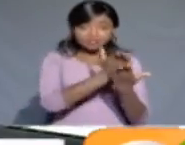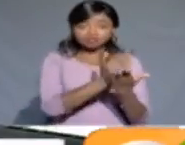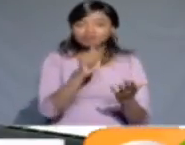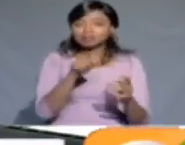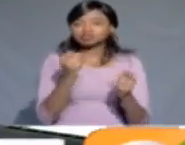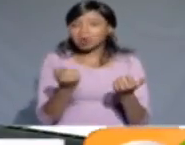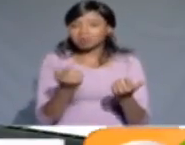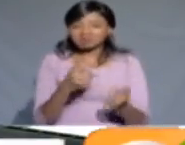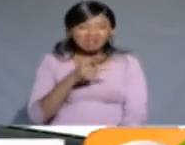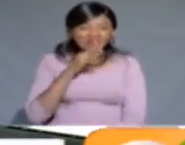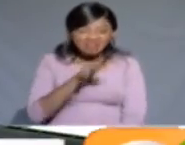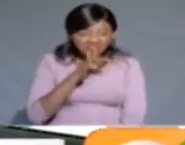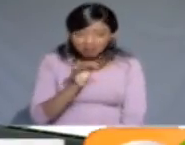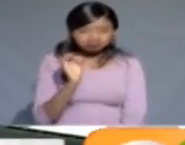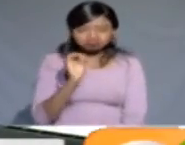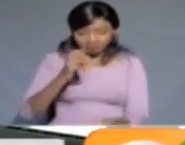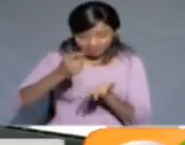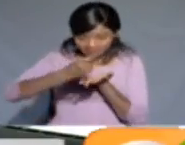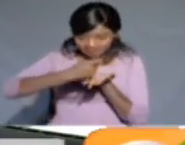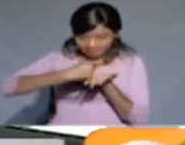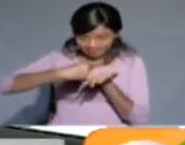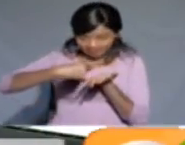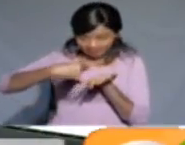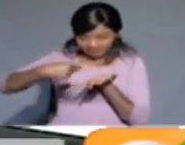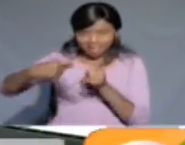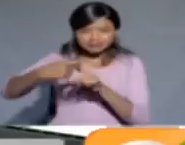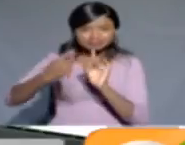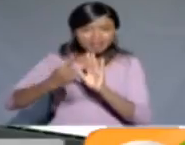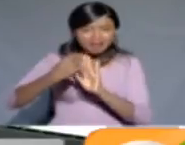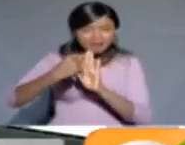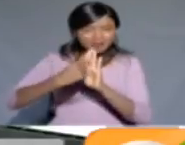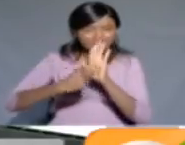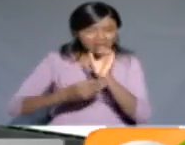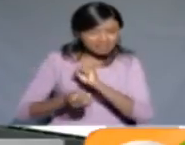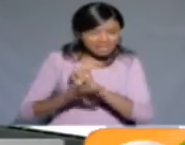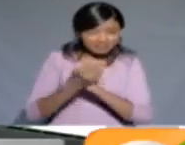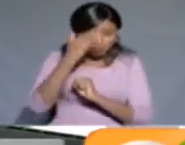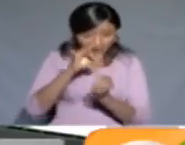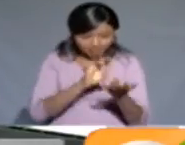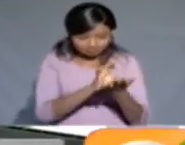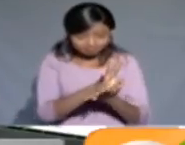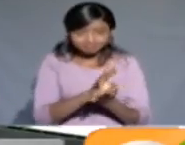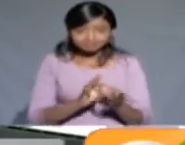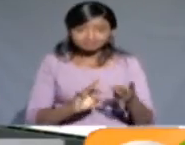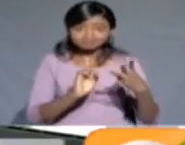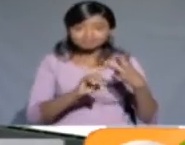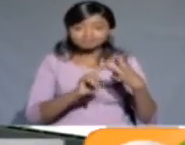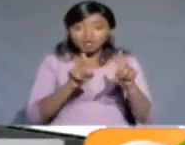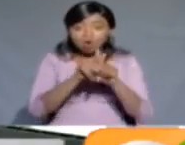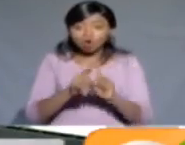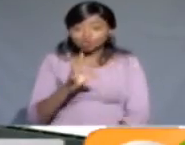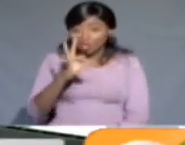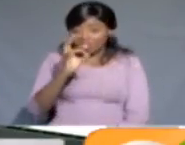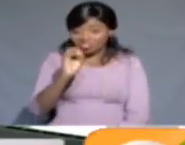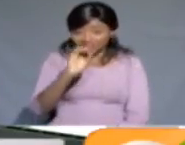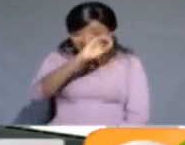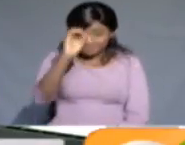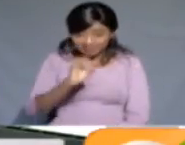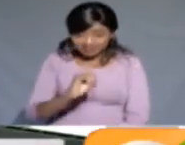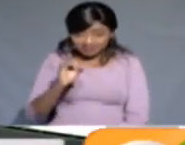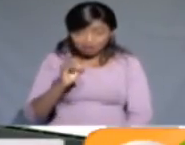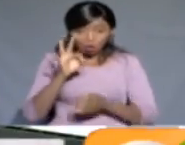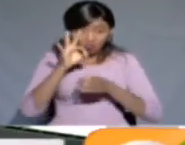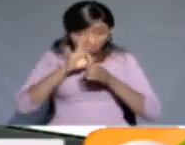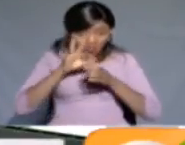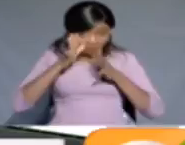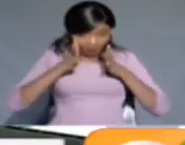writing, specifying the grounds for recall. Your petition must be signed by at least 30% of the registered